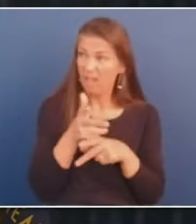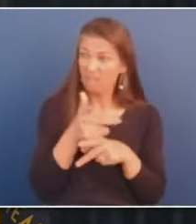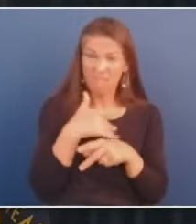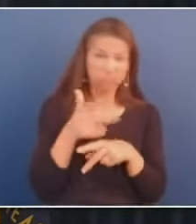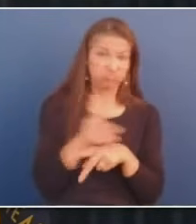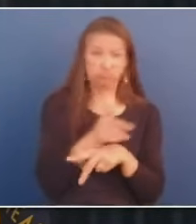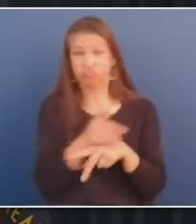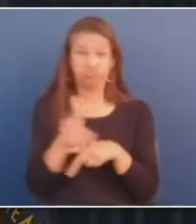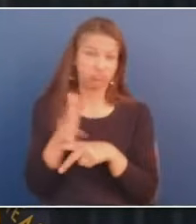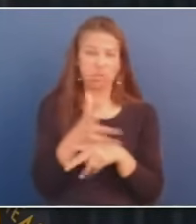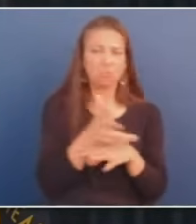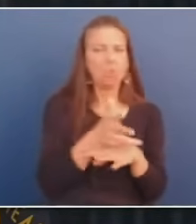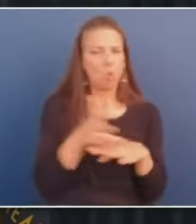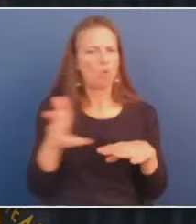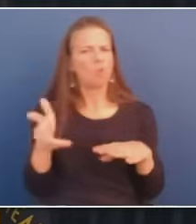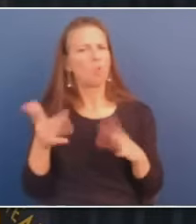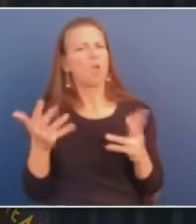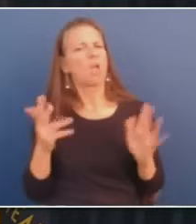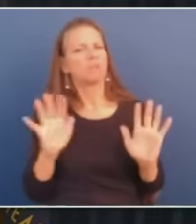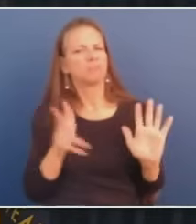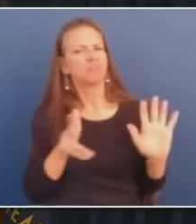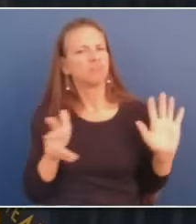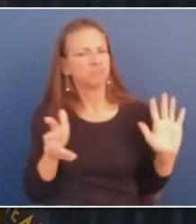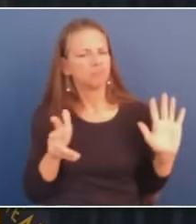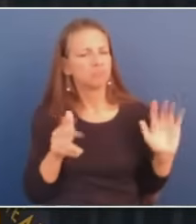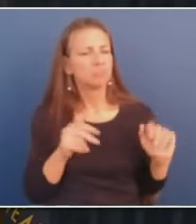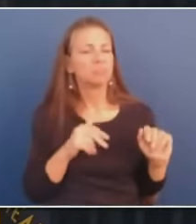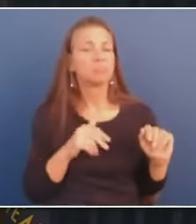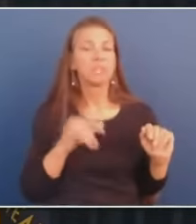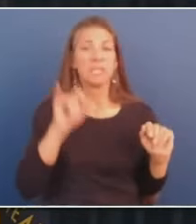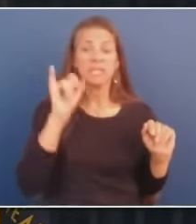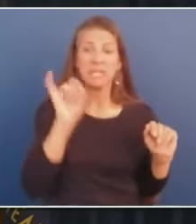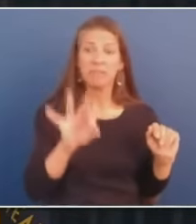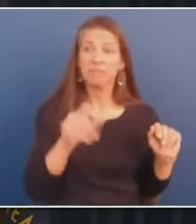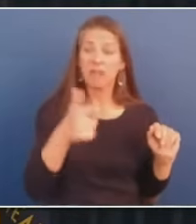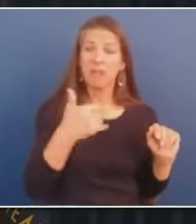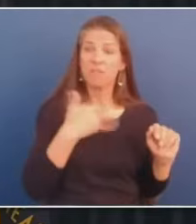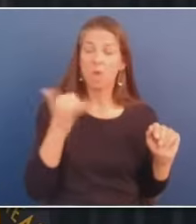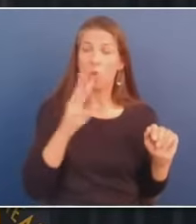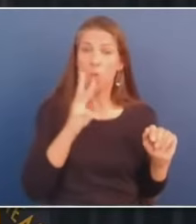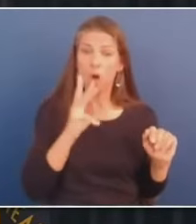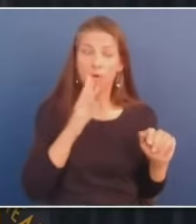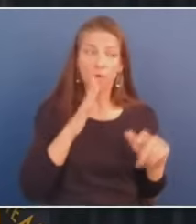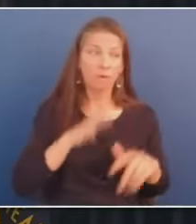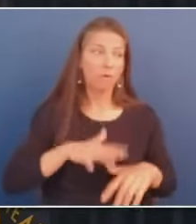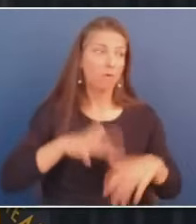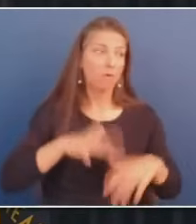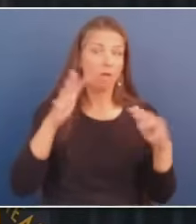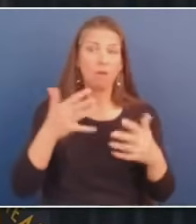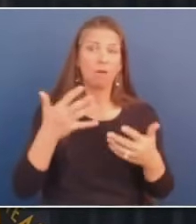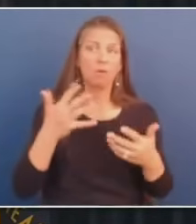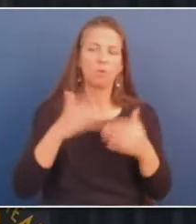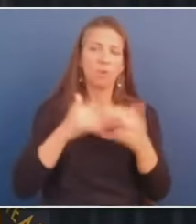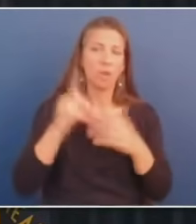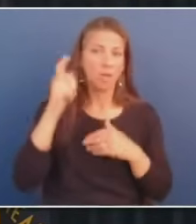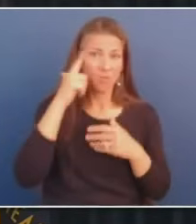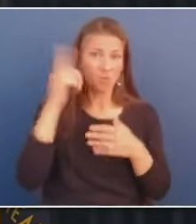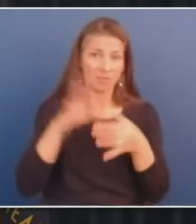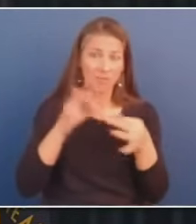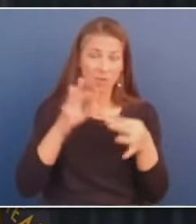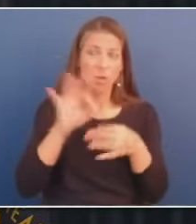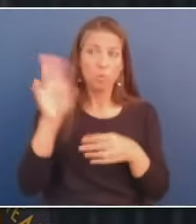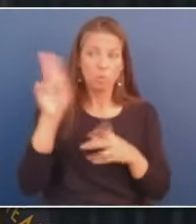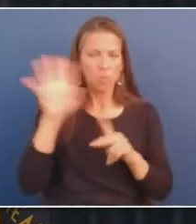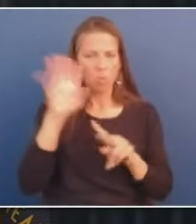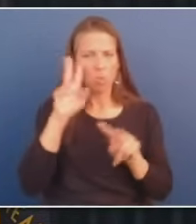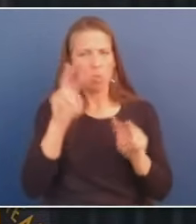experiencing. Another thing, if we experience the water or the flooding that the governor talked about, crews are going to be monitoring for this high water on